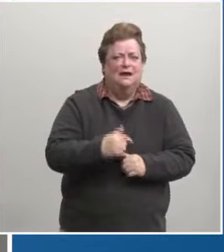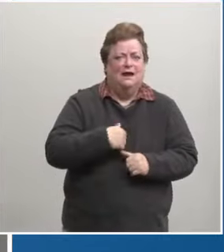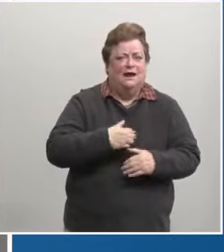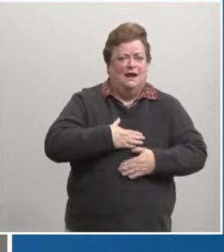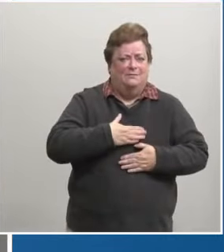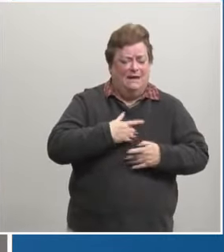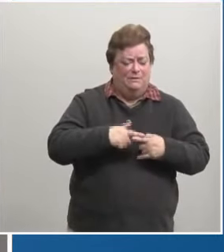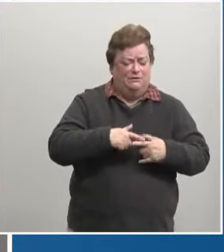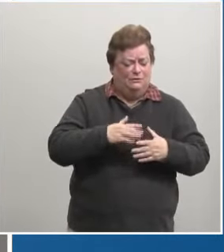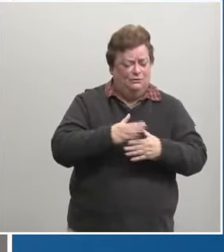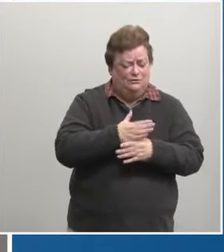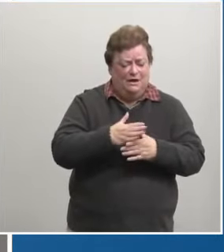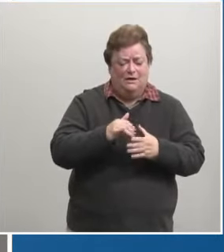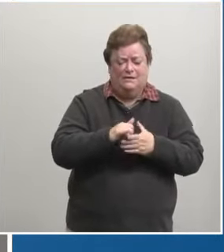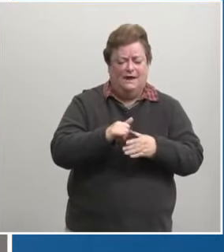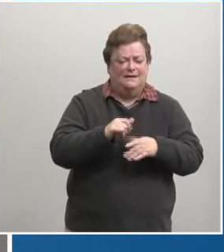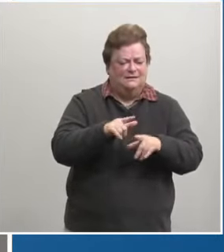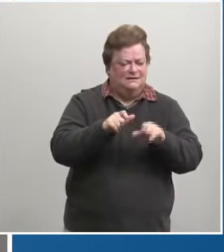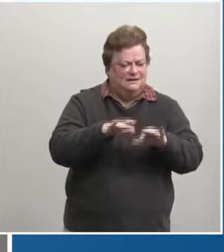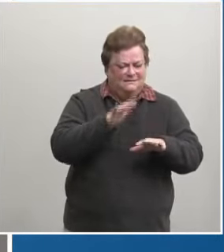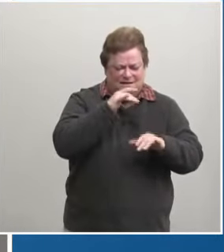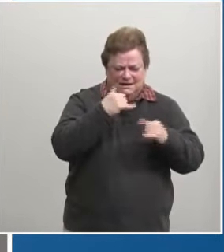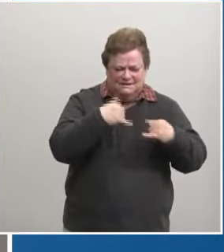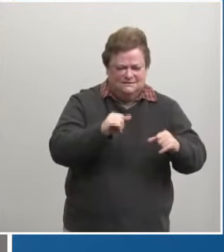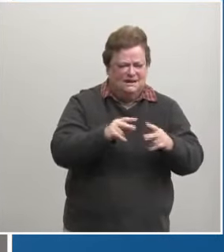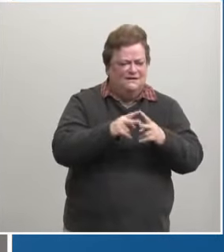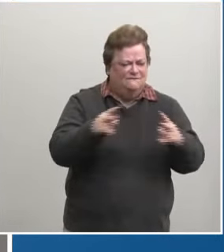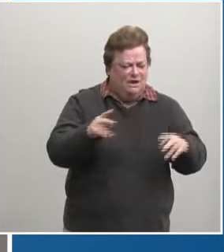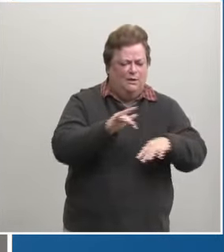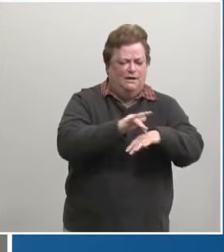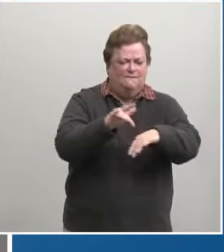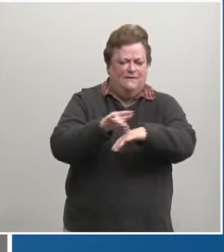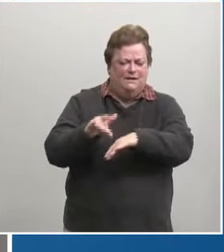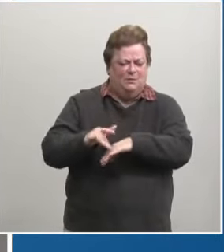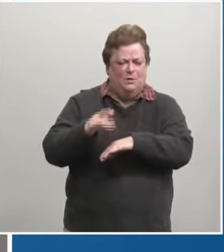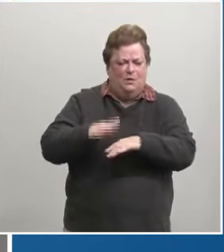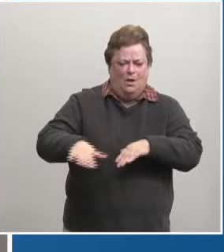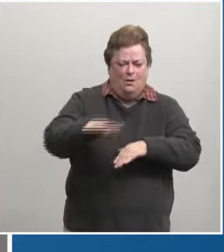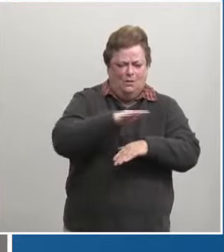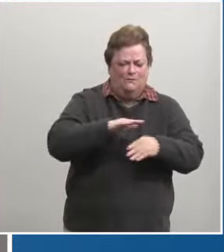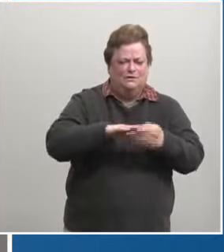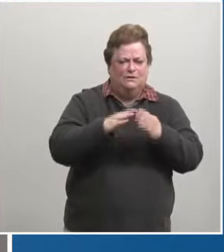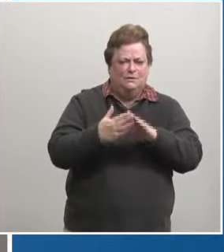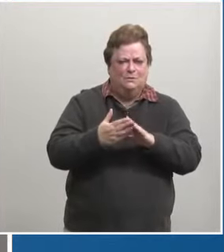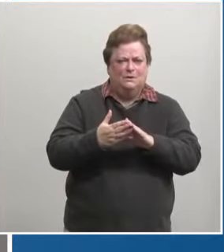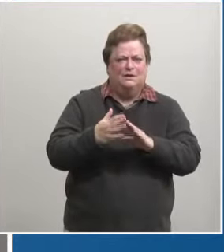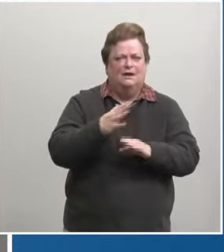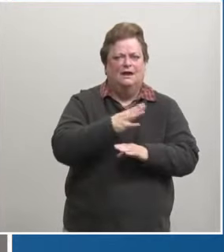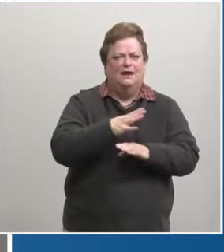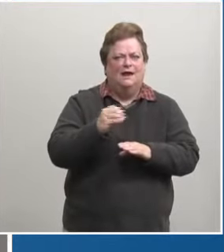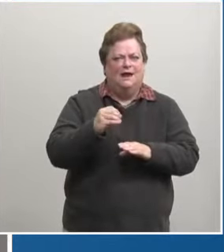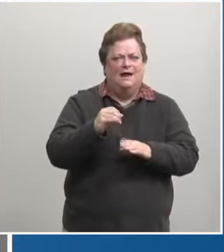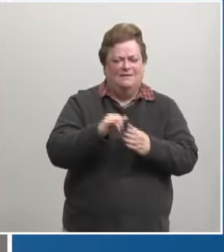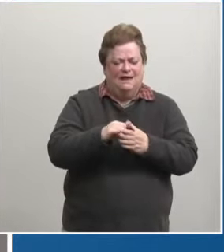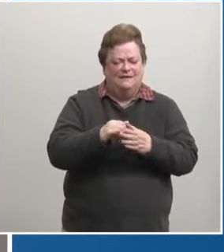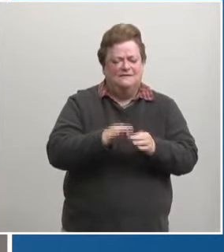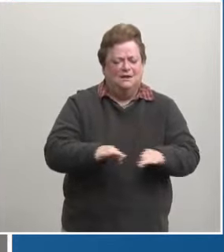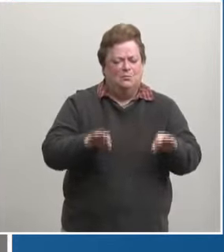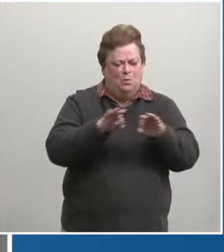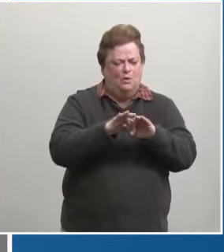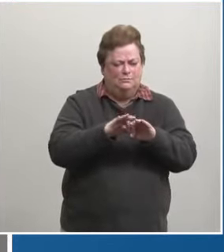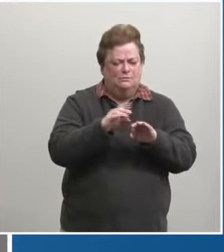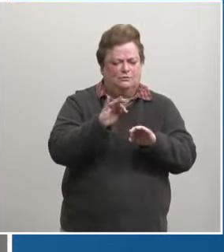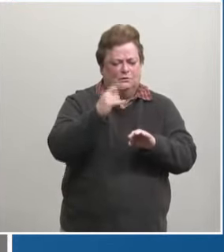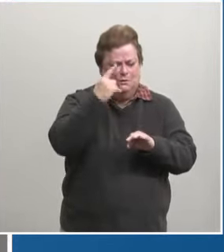that testing remains readily available in Lincoln and continues to be a very valuable tool in preventing the spread of the